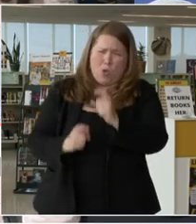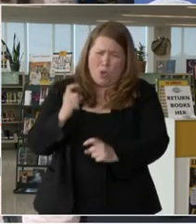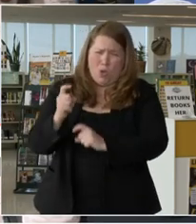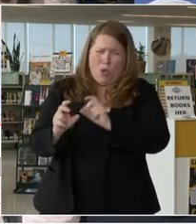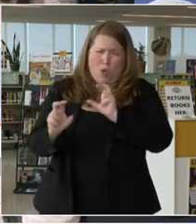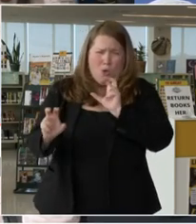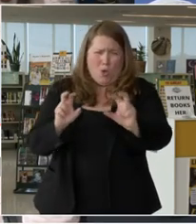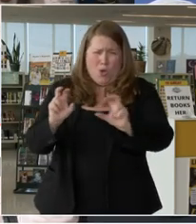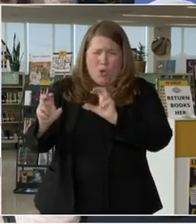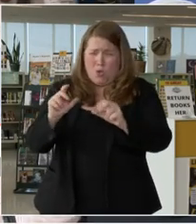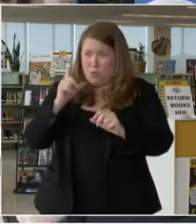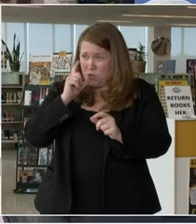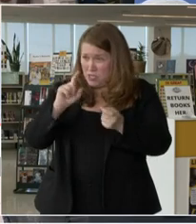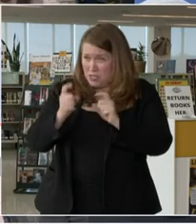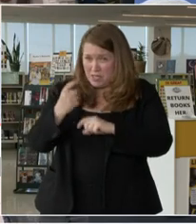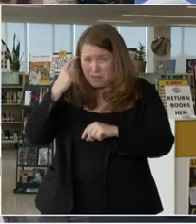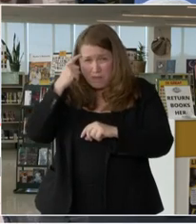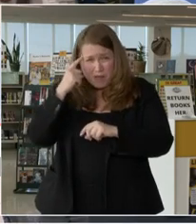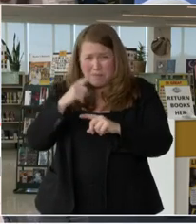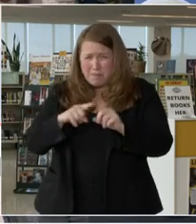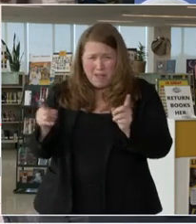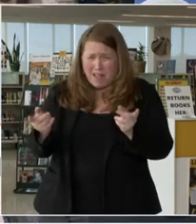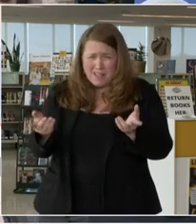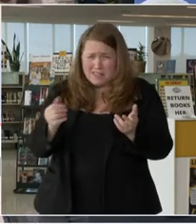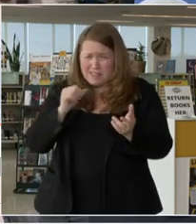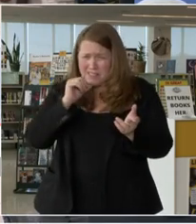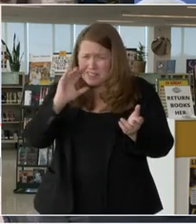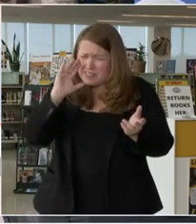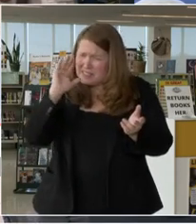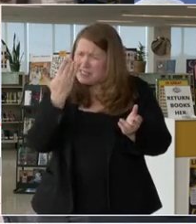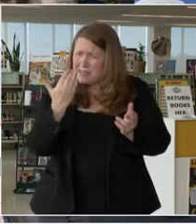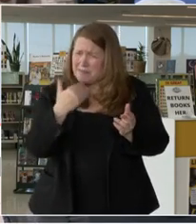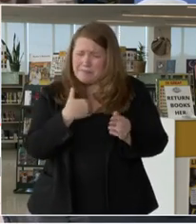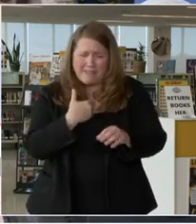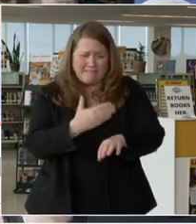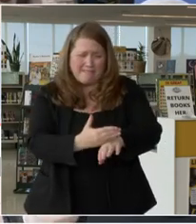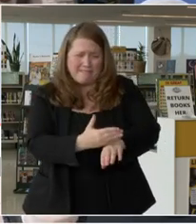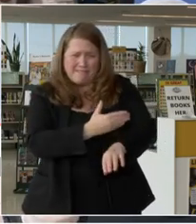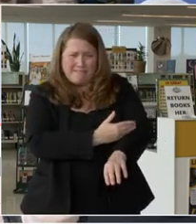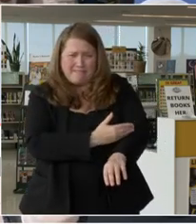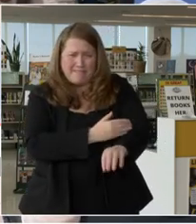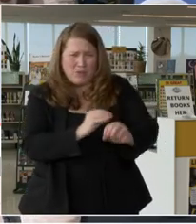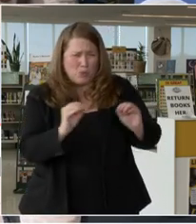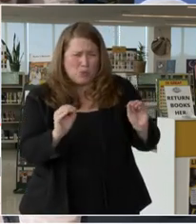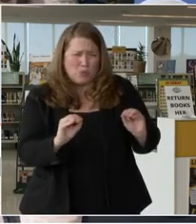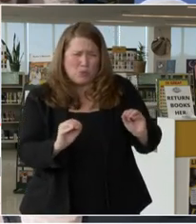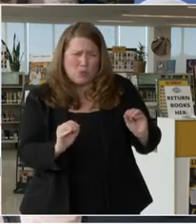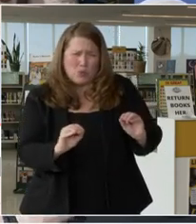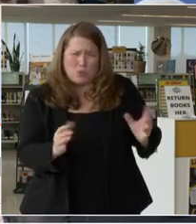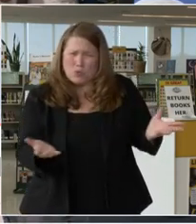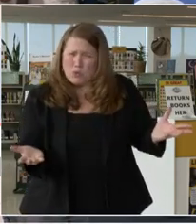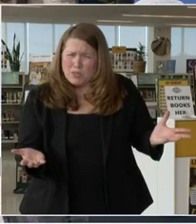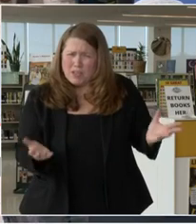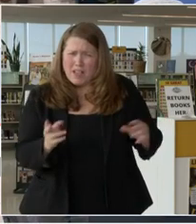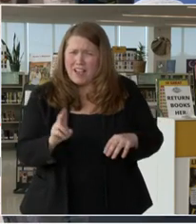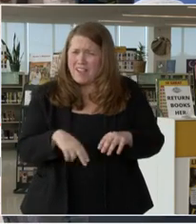change minds. But there doesn't seem to be anybody that's in charge of that side of it. Oh, of course there